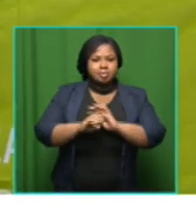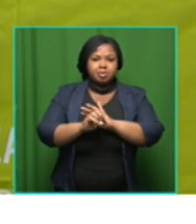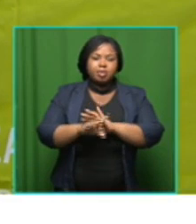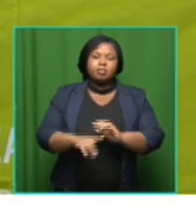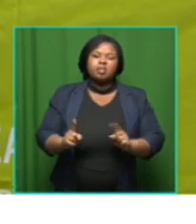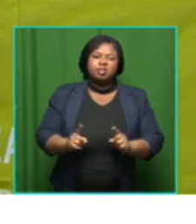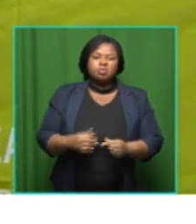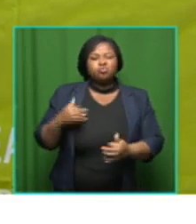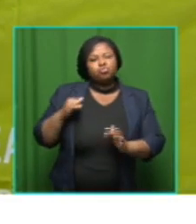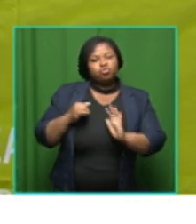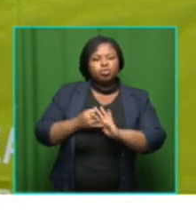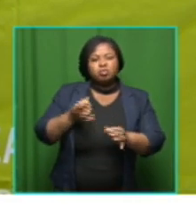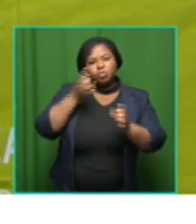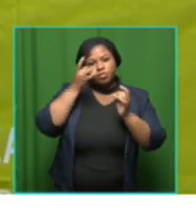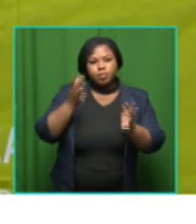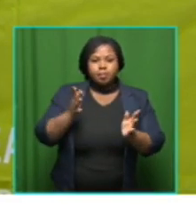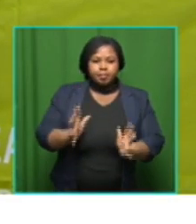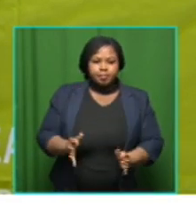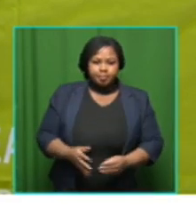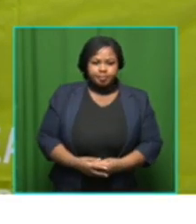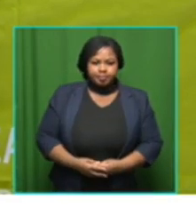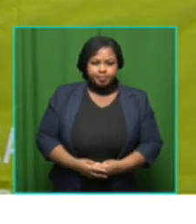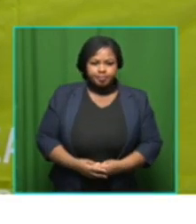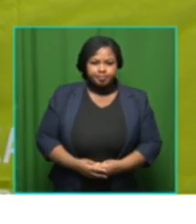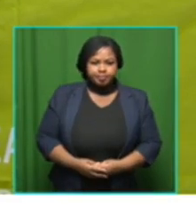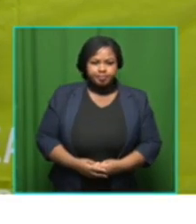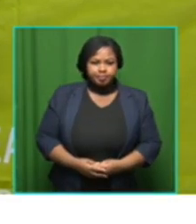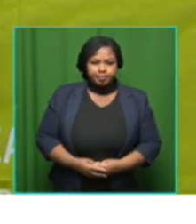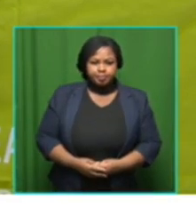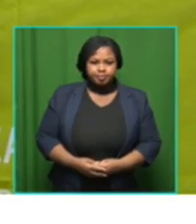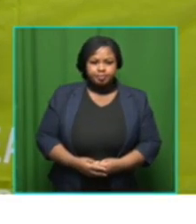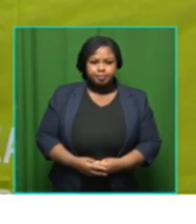this is just our normal approach.